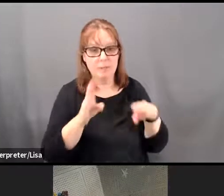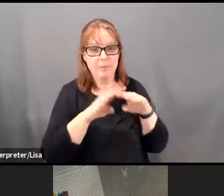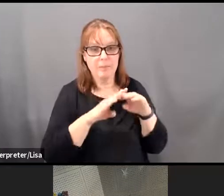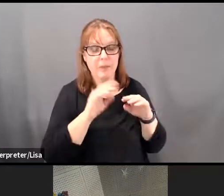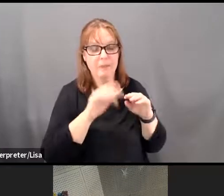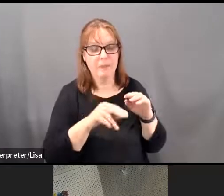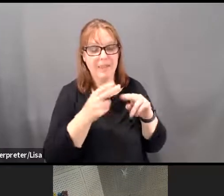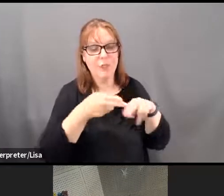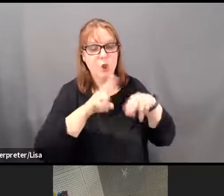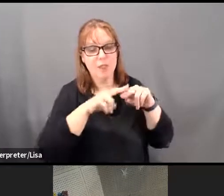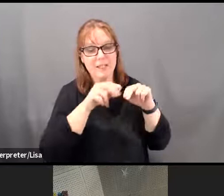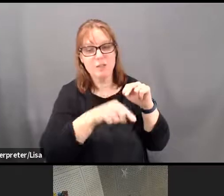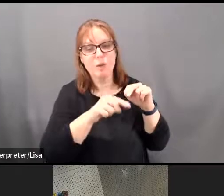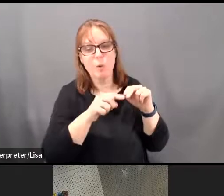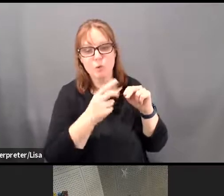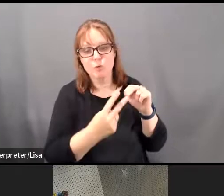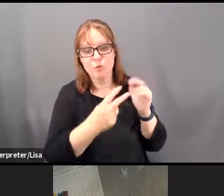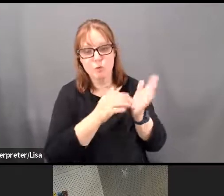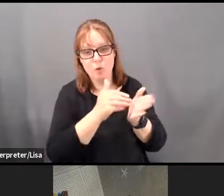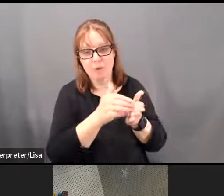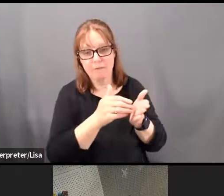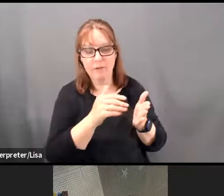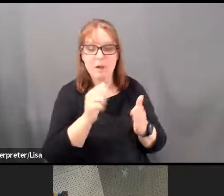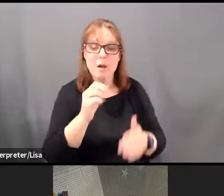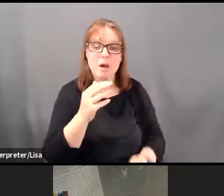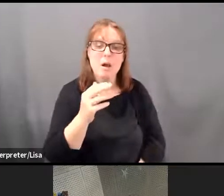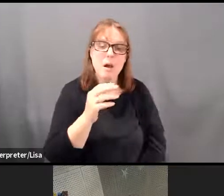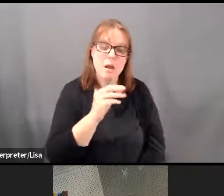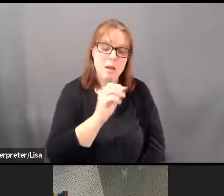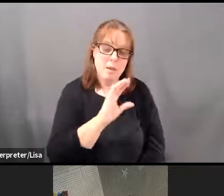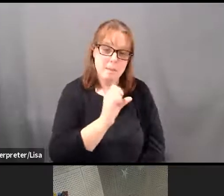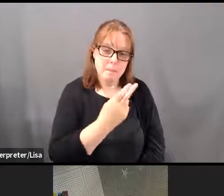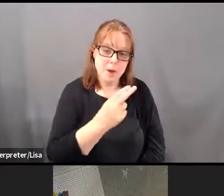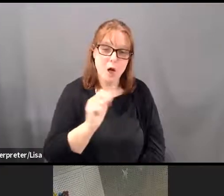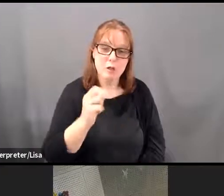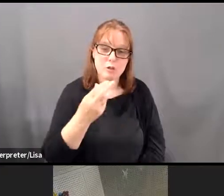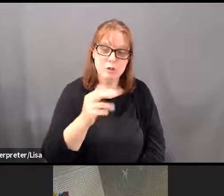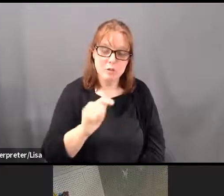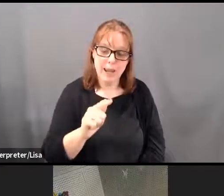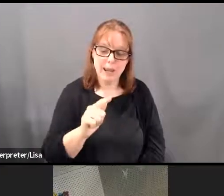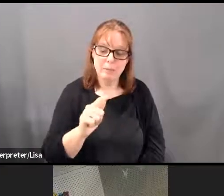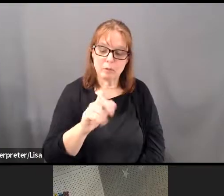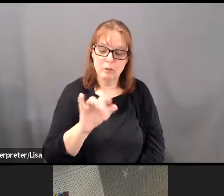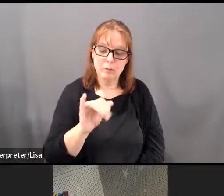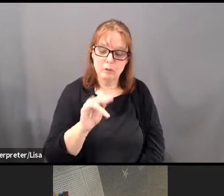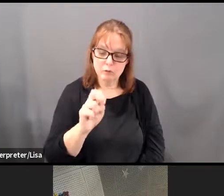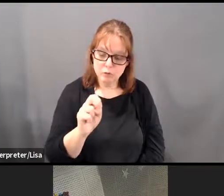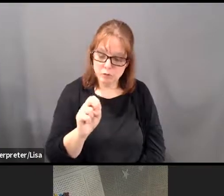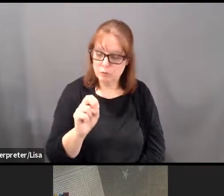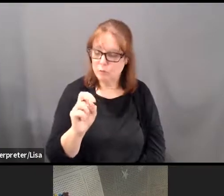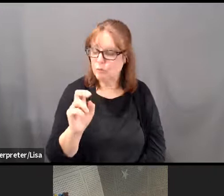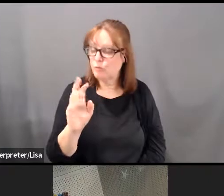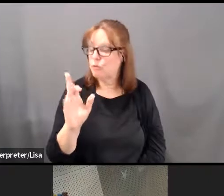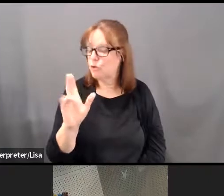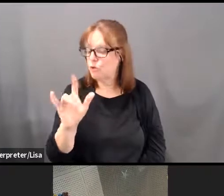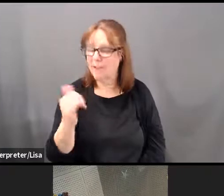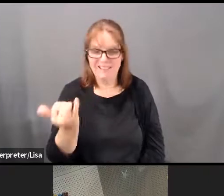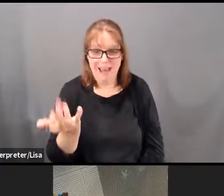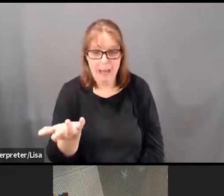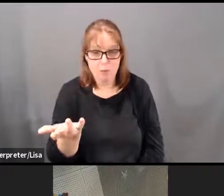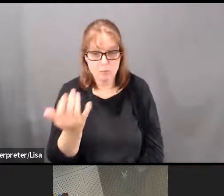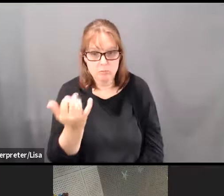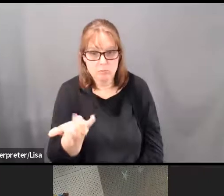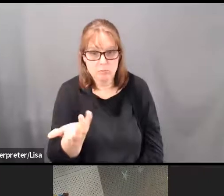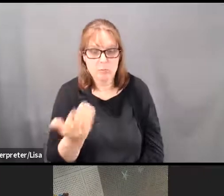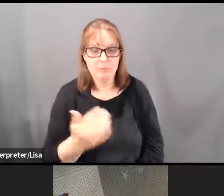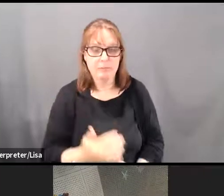pericarditis in March, April, May, June, July, time of the year we're in right now. So there's been an increase in